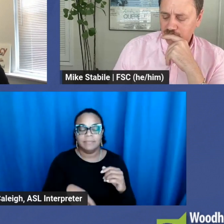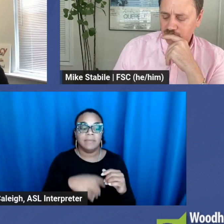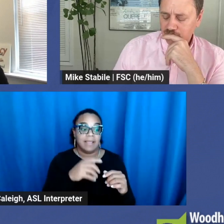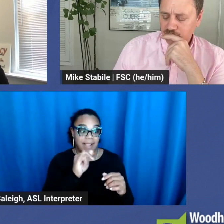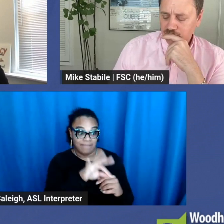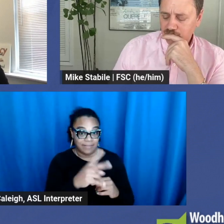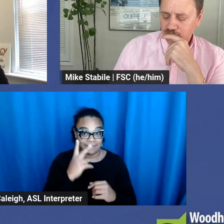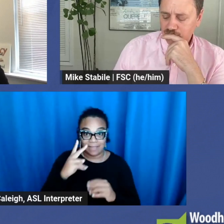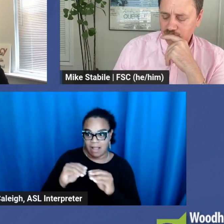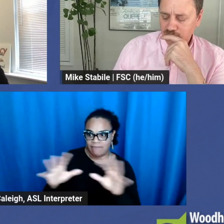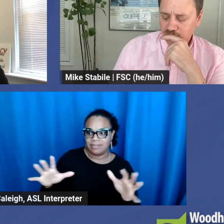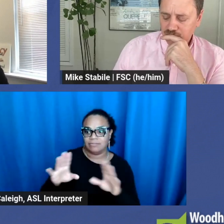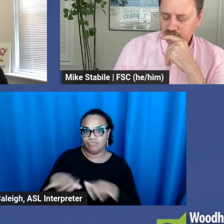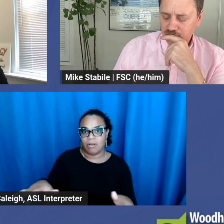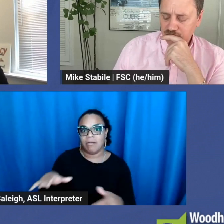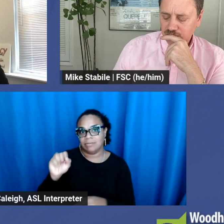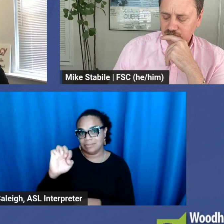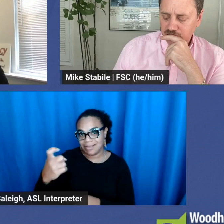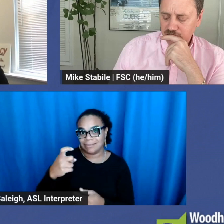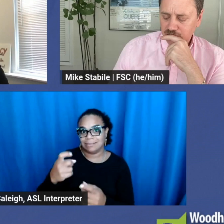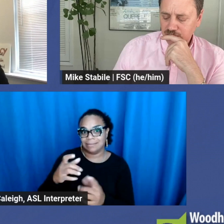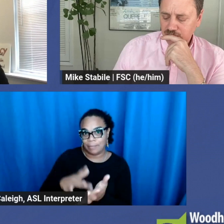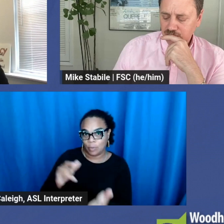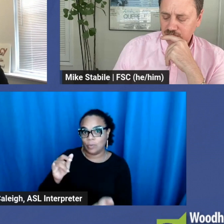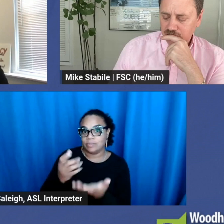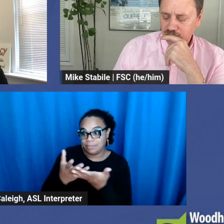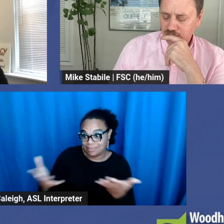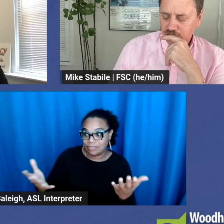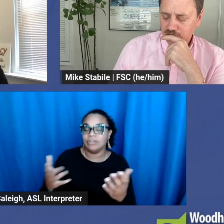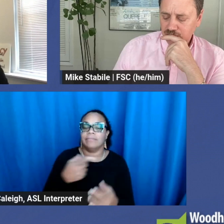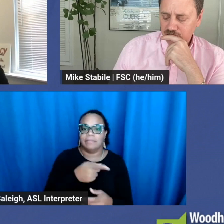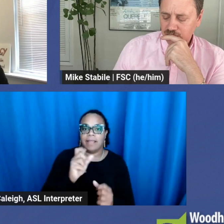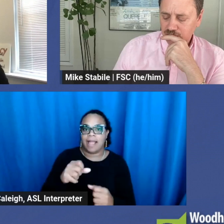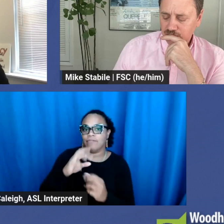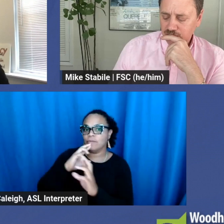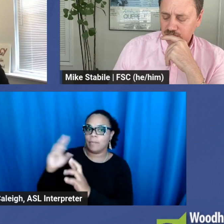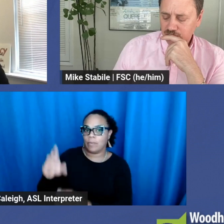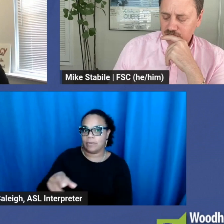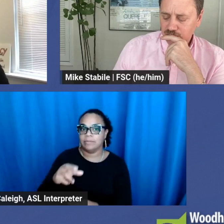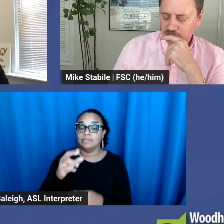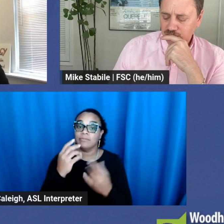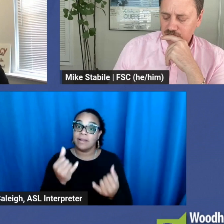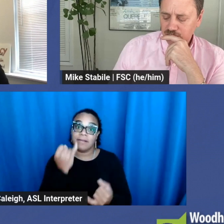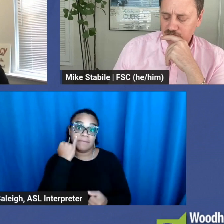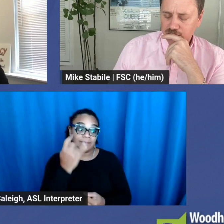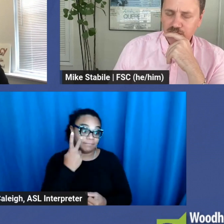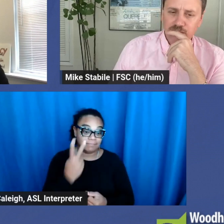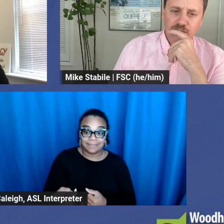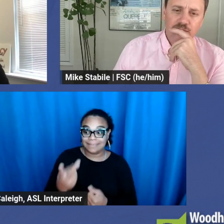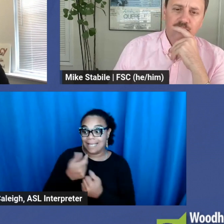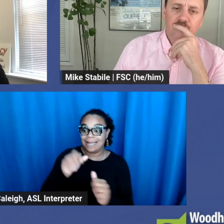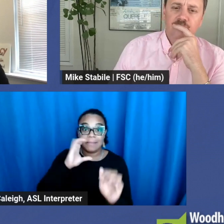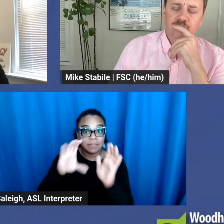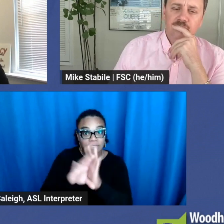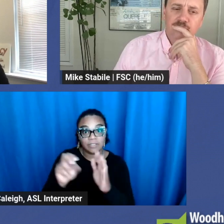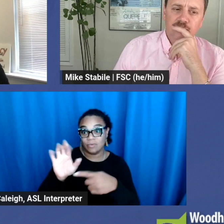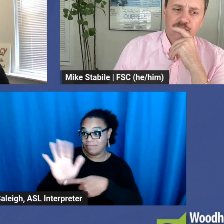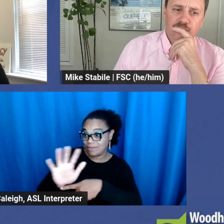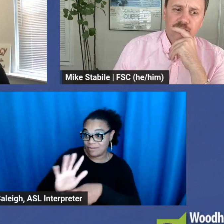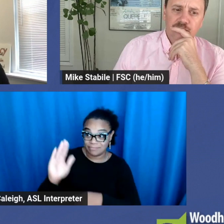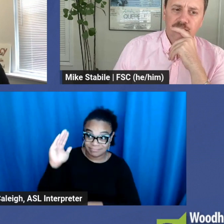abuse material on their services. So current law requires online services that see images or video that seem